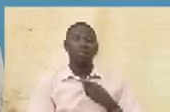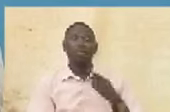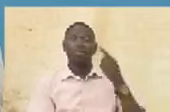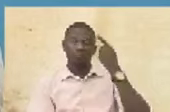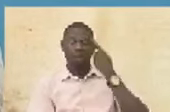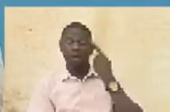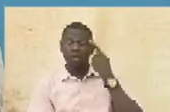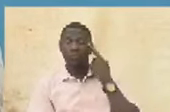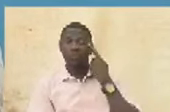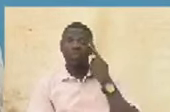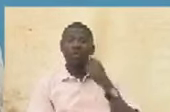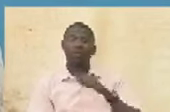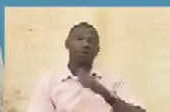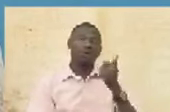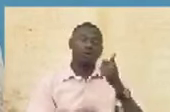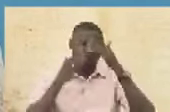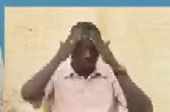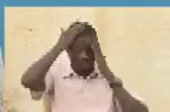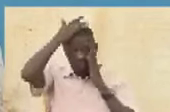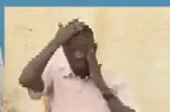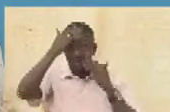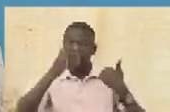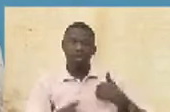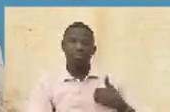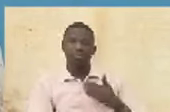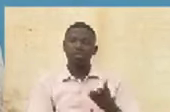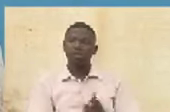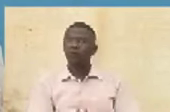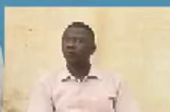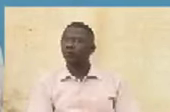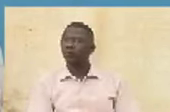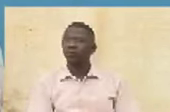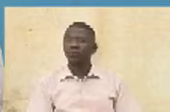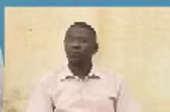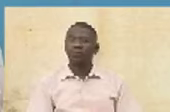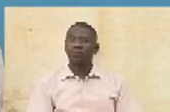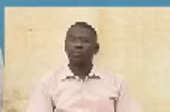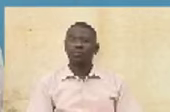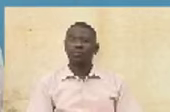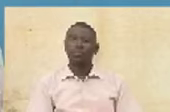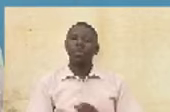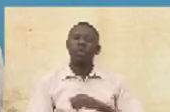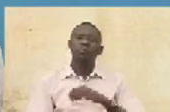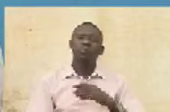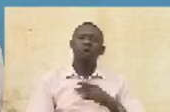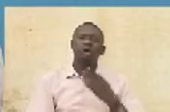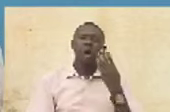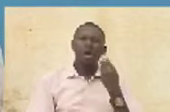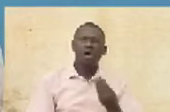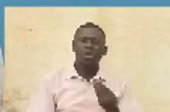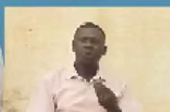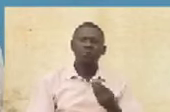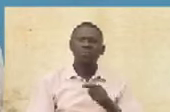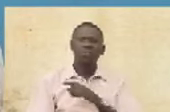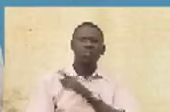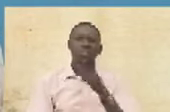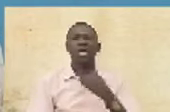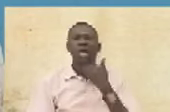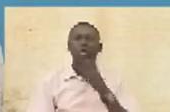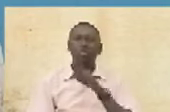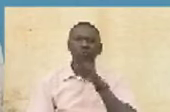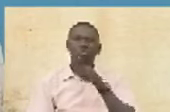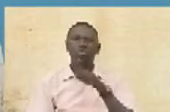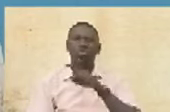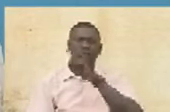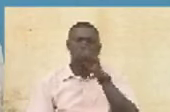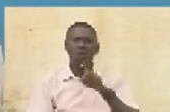We were being asked, those Malians and the soldiers. In what manner were they asking you this question? Nyininkaro nyinbe ke